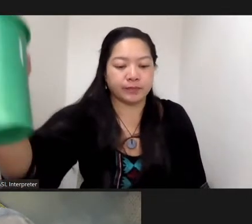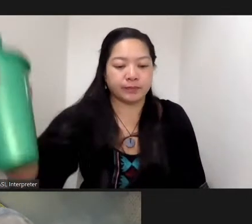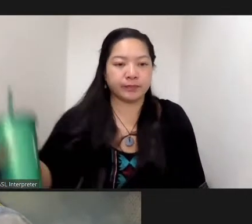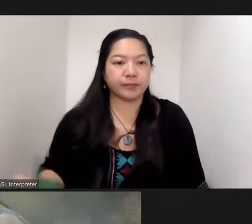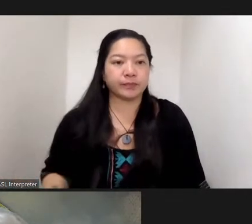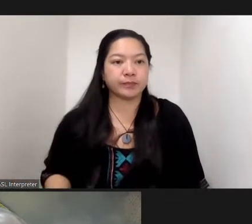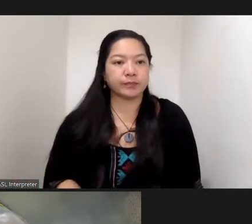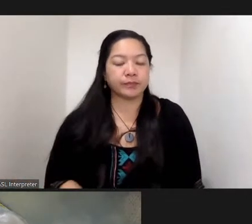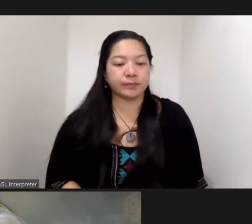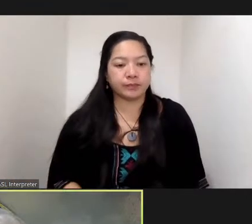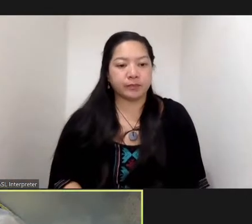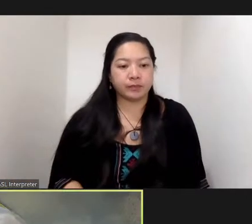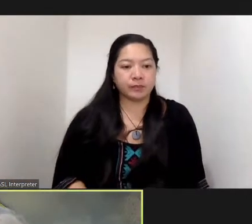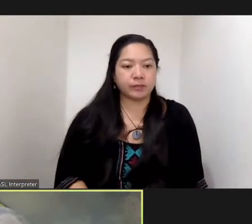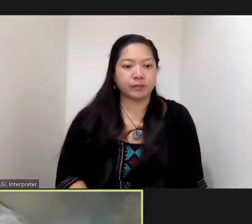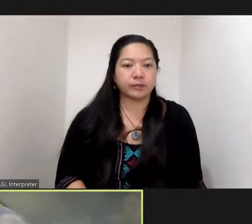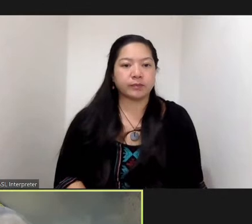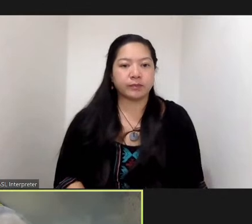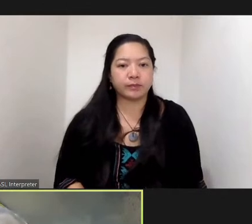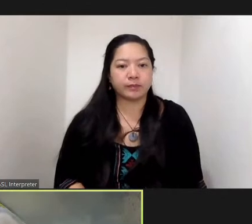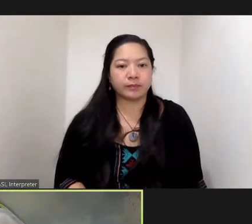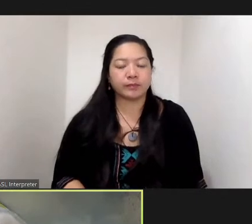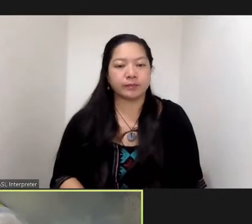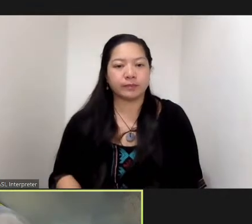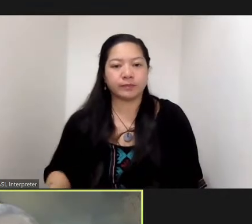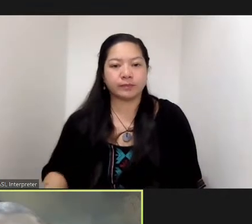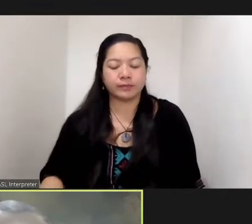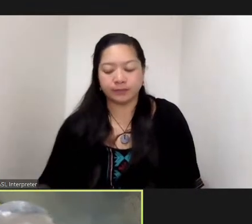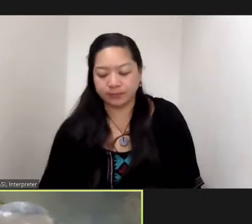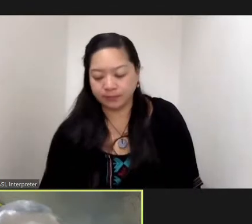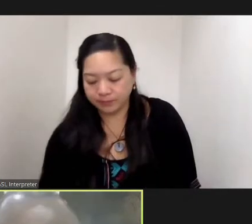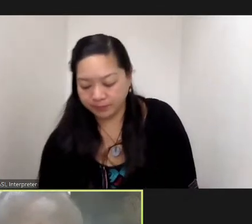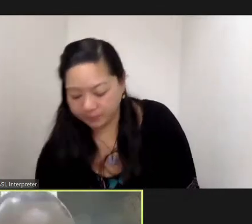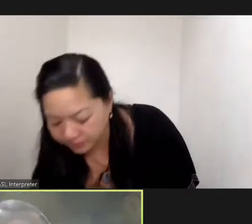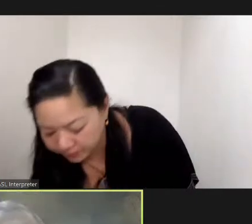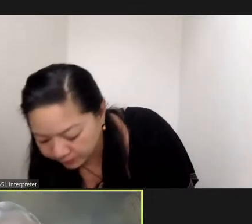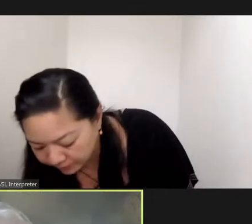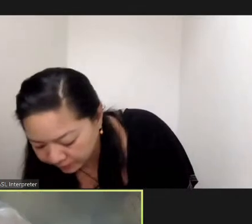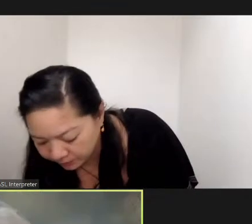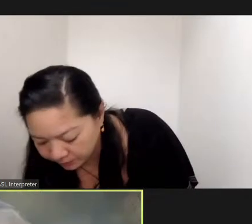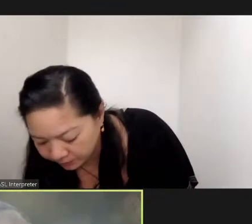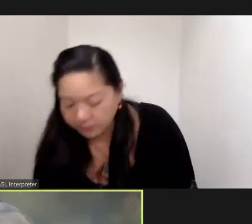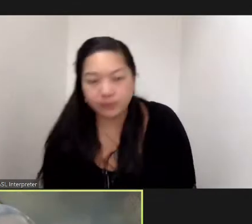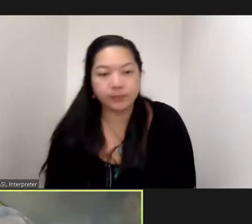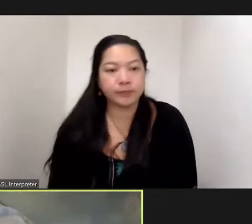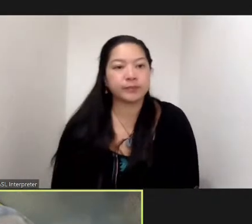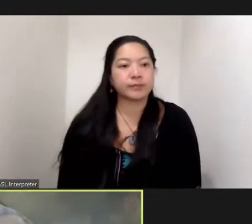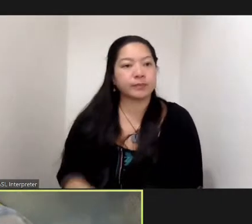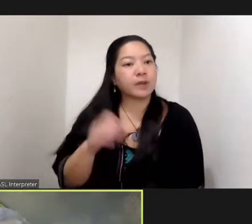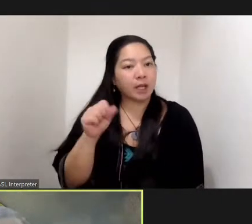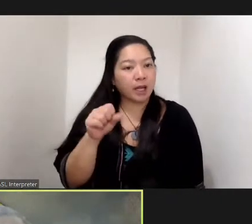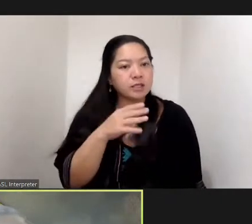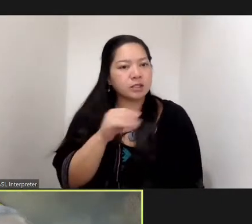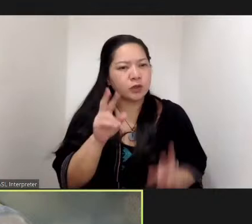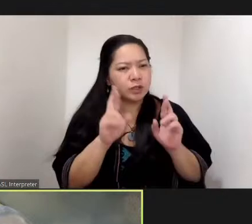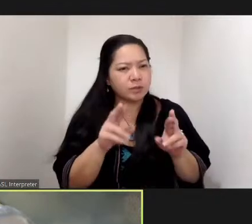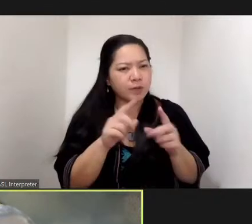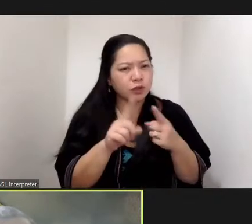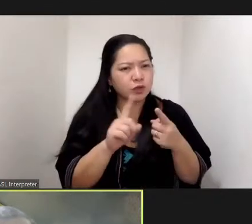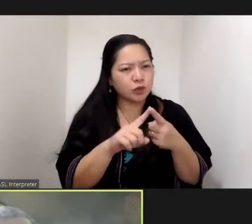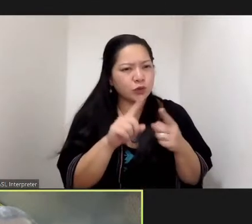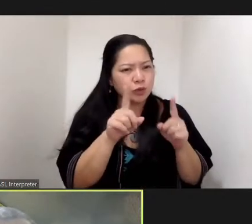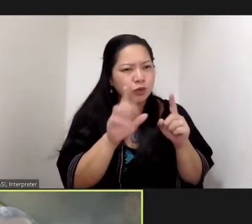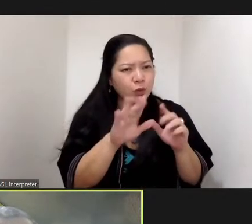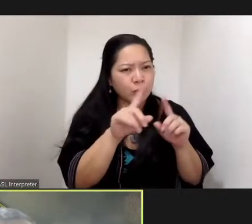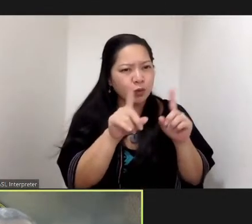in. Yes, ma'am. Thank you very much. I think in response to your question, if the disease becomes endemic, and like